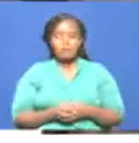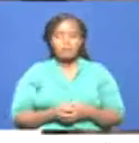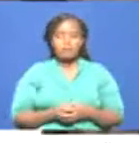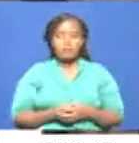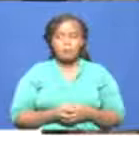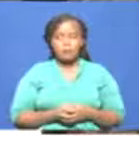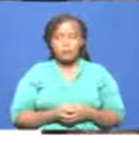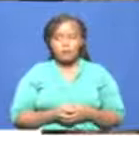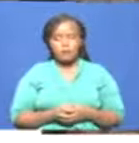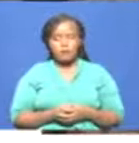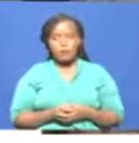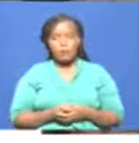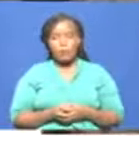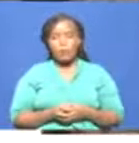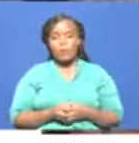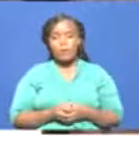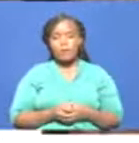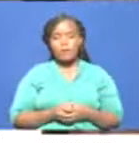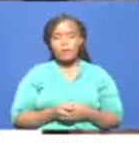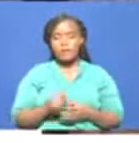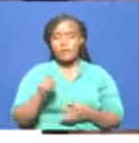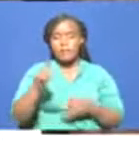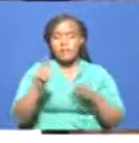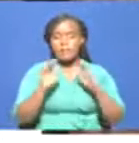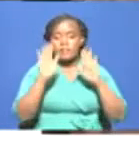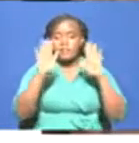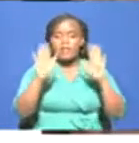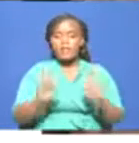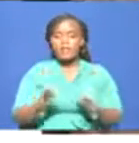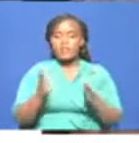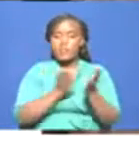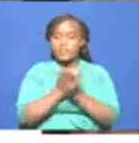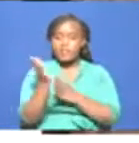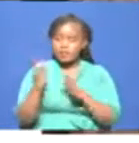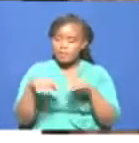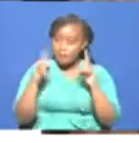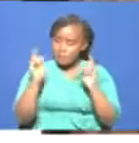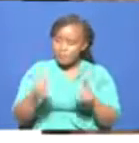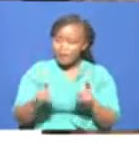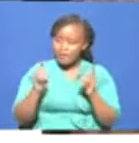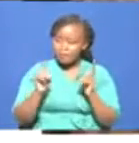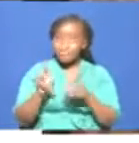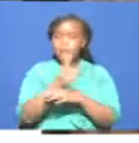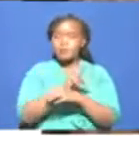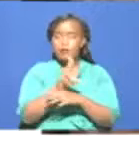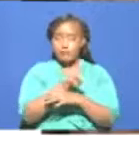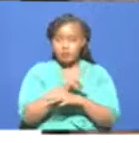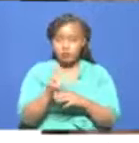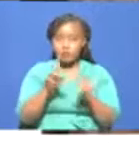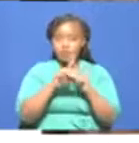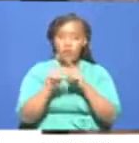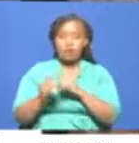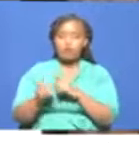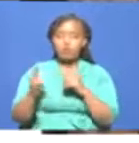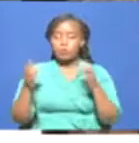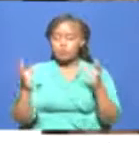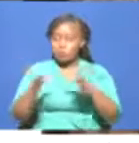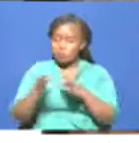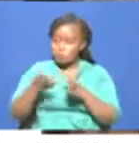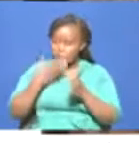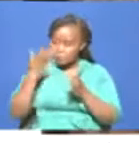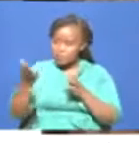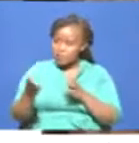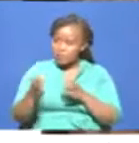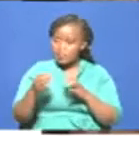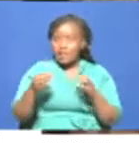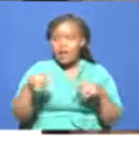Noting that limitation of a fundamental right should be applied in a less restrictive manner, and the provision that the respondents are presumed innocent